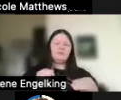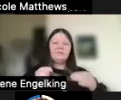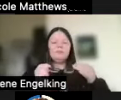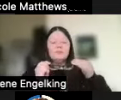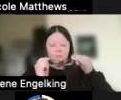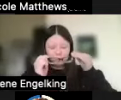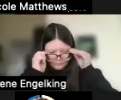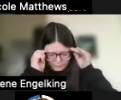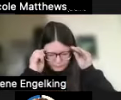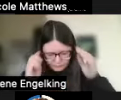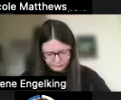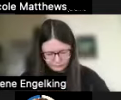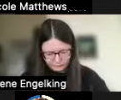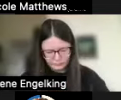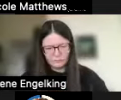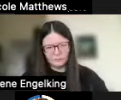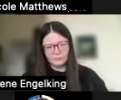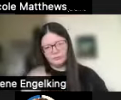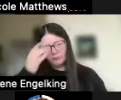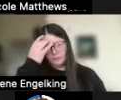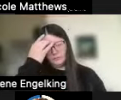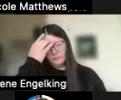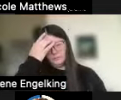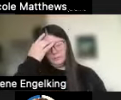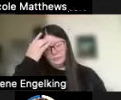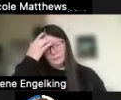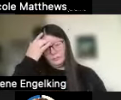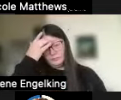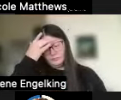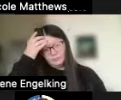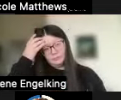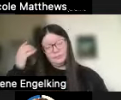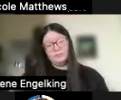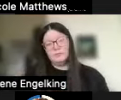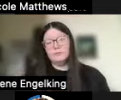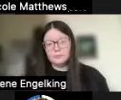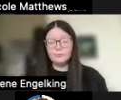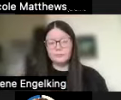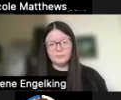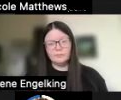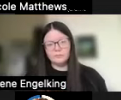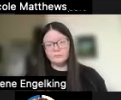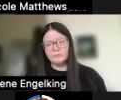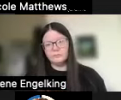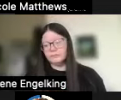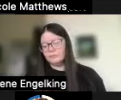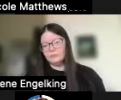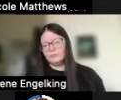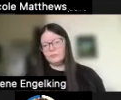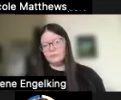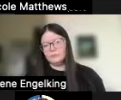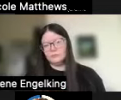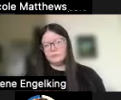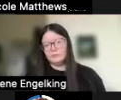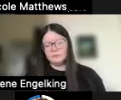you provide certain things, whether people are there or not, like ASL interpreting or